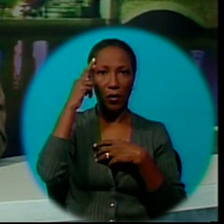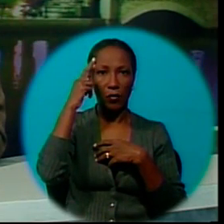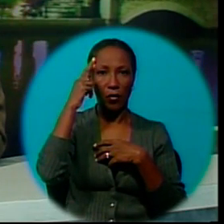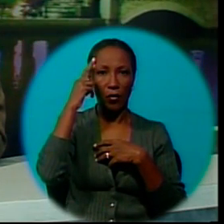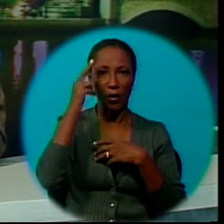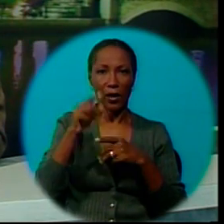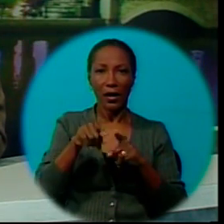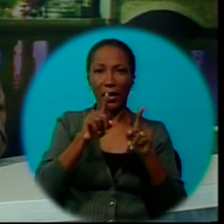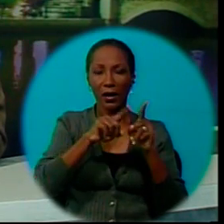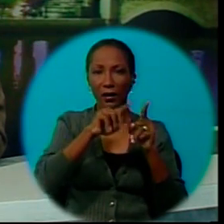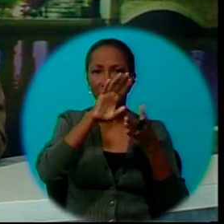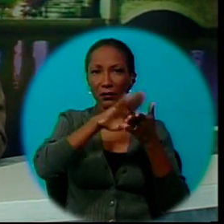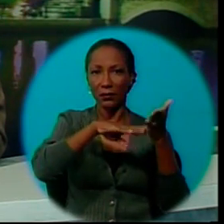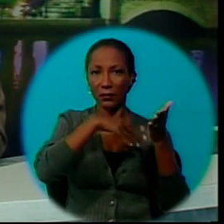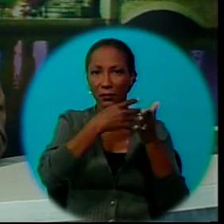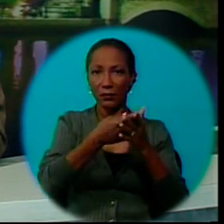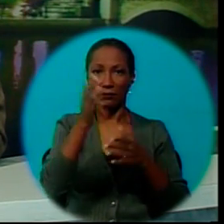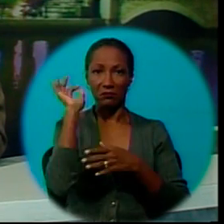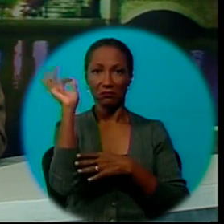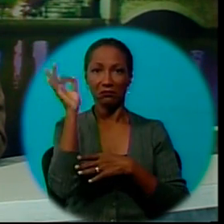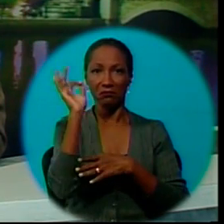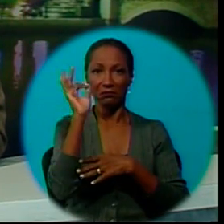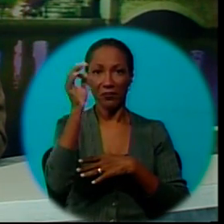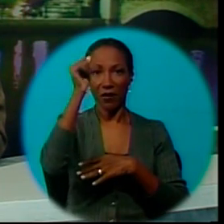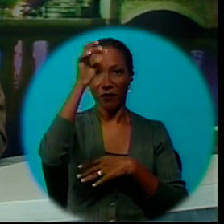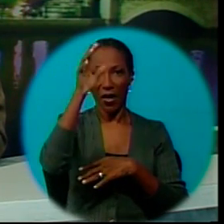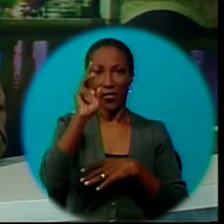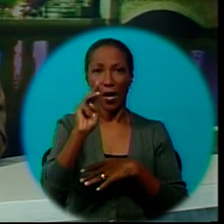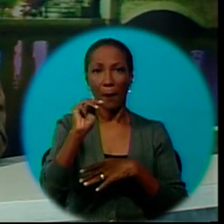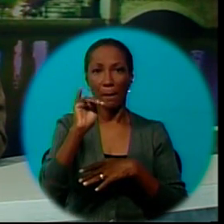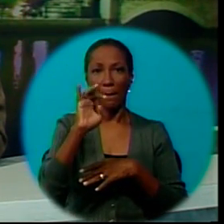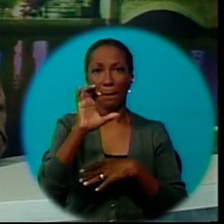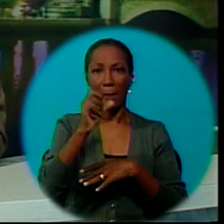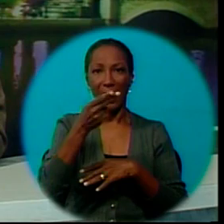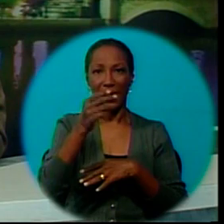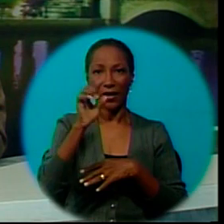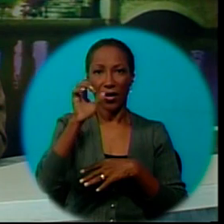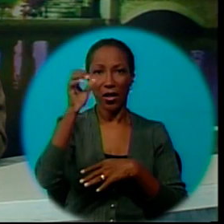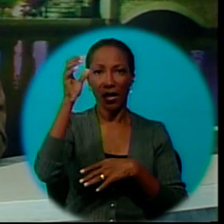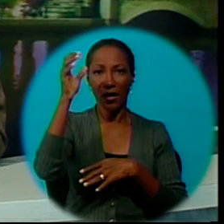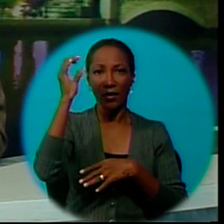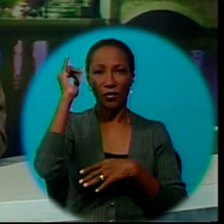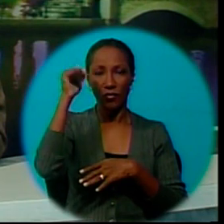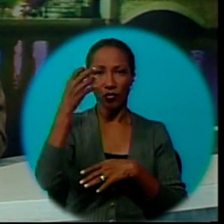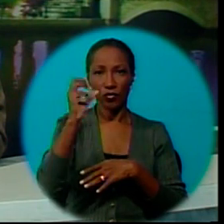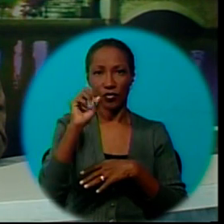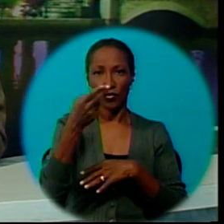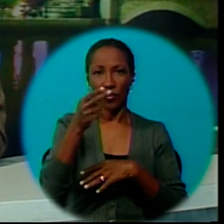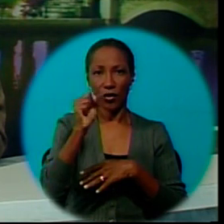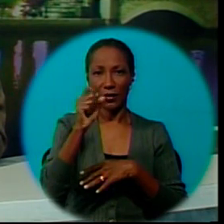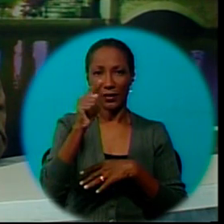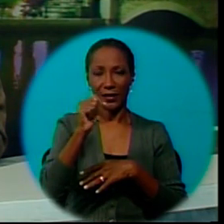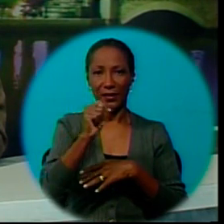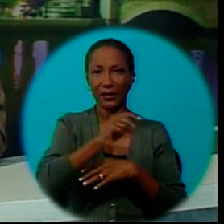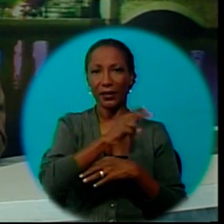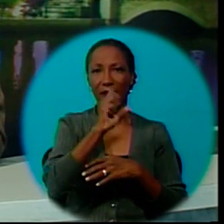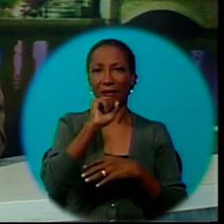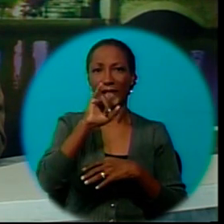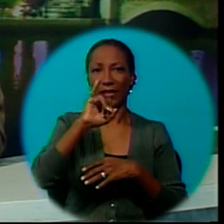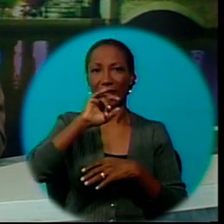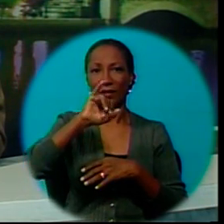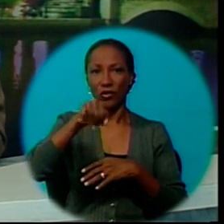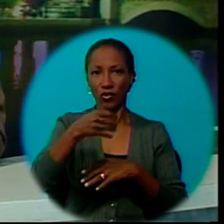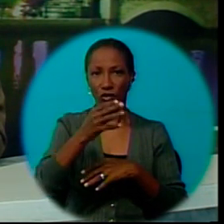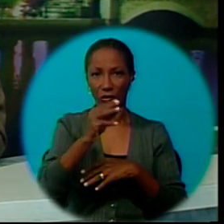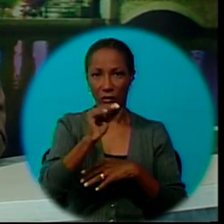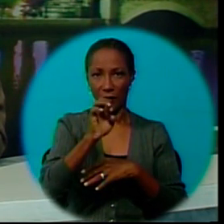by Jesuit priest Father Michael Campbell Johnston at the St. Francis Parish Church Hall in St. James this Friday. Father